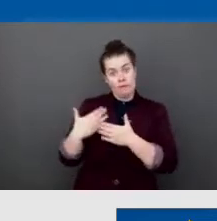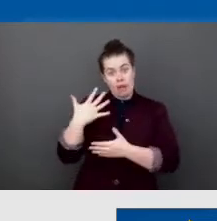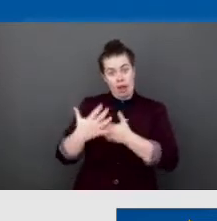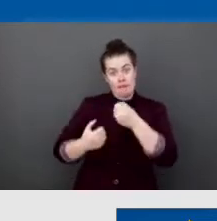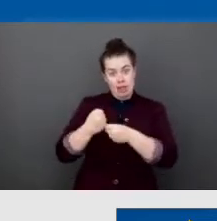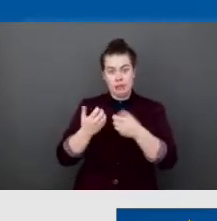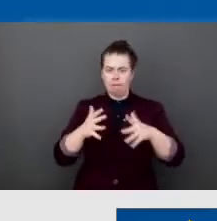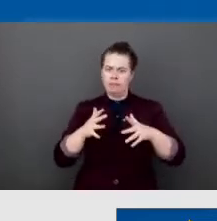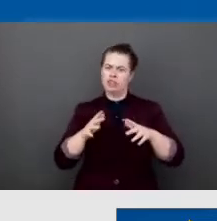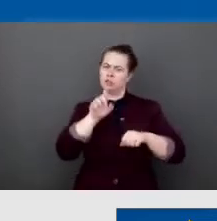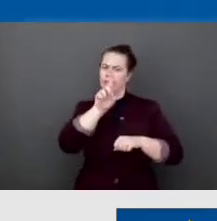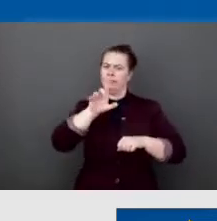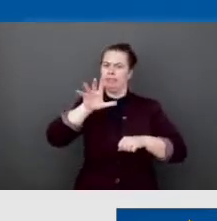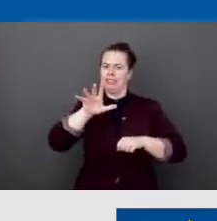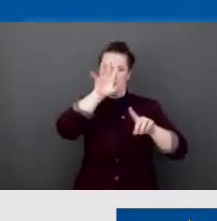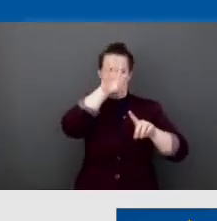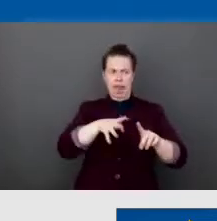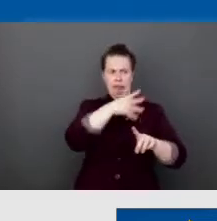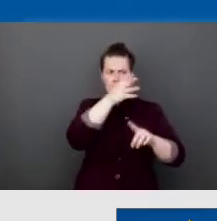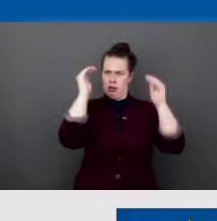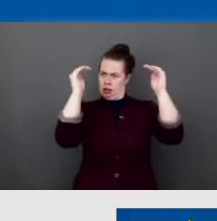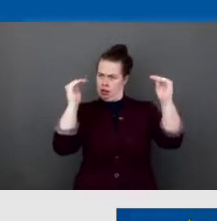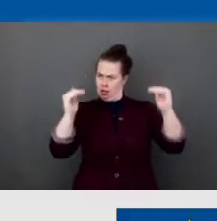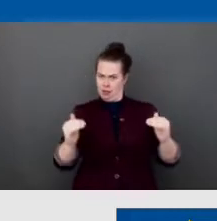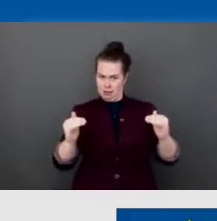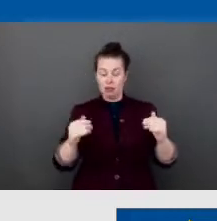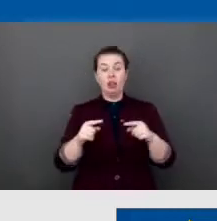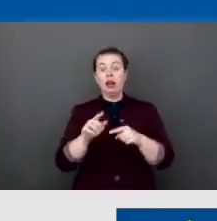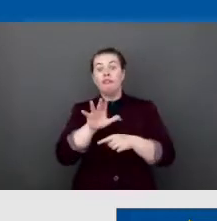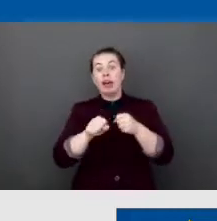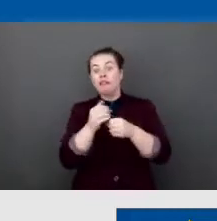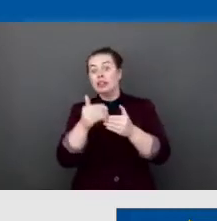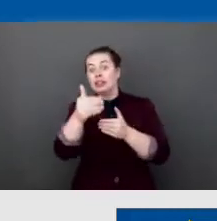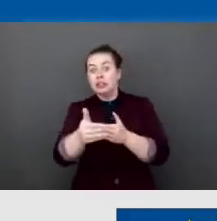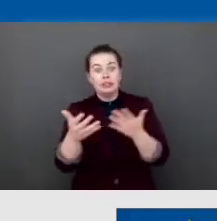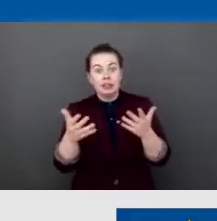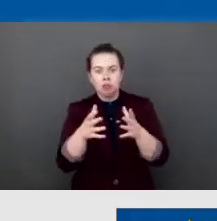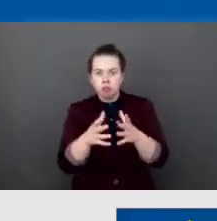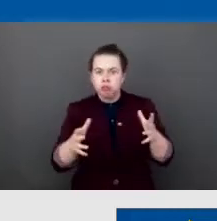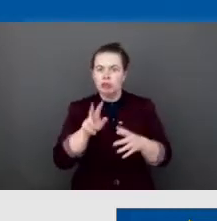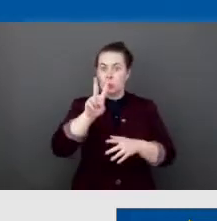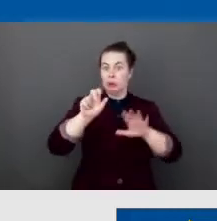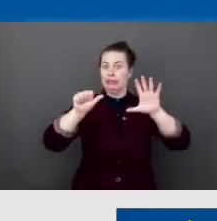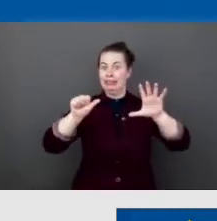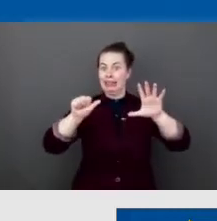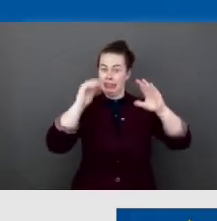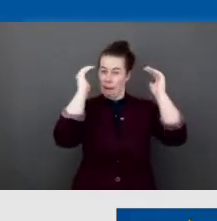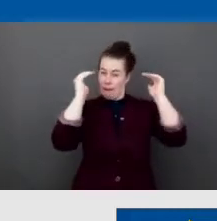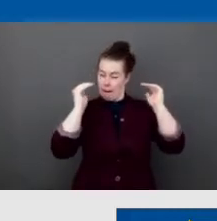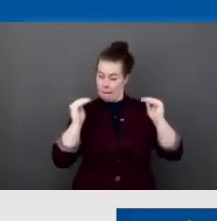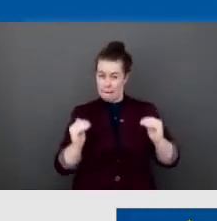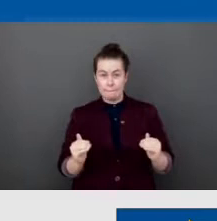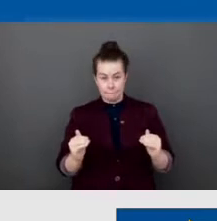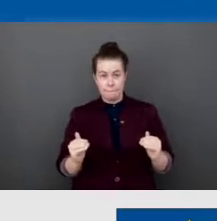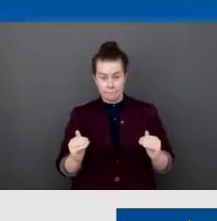within 15 areas within the trust area. That's now going to be increased to 26 over the next 5